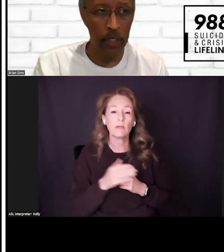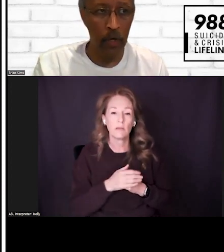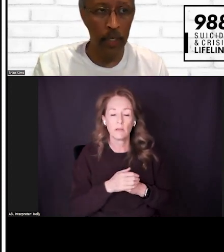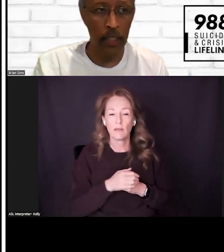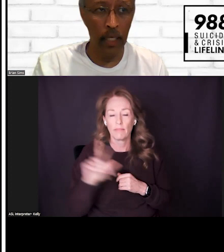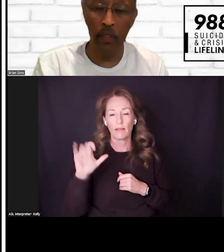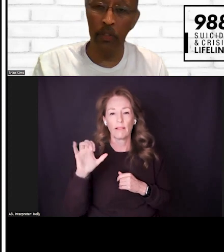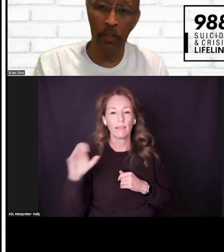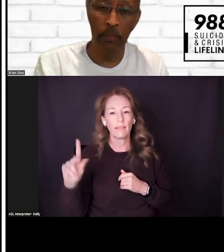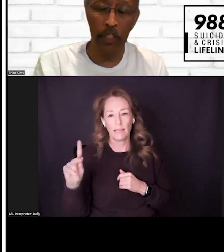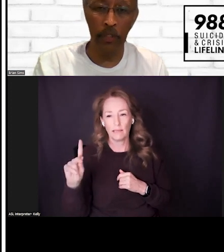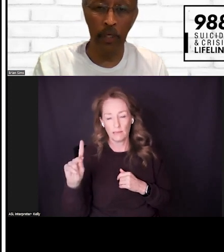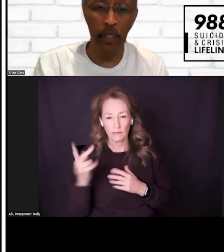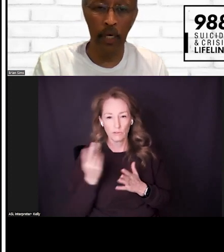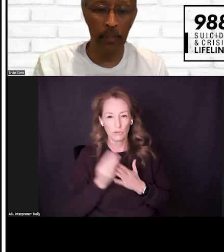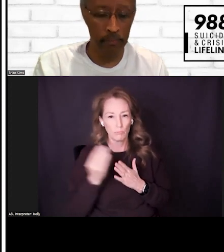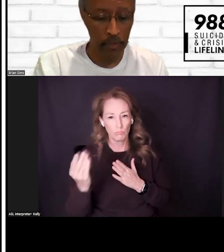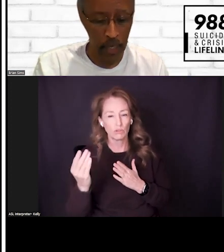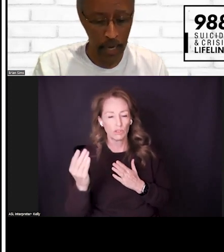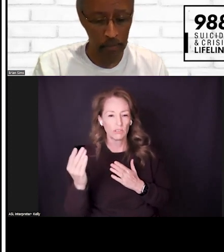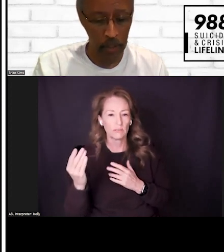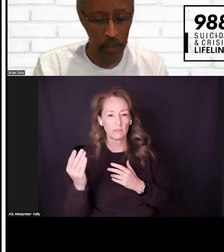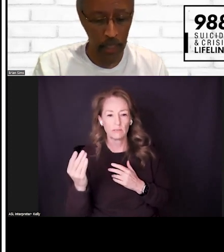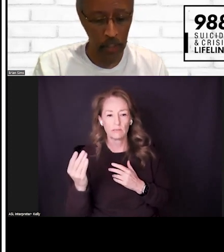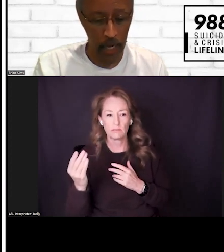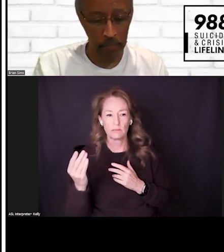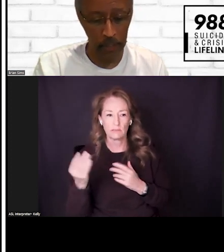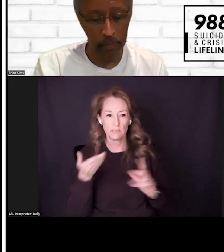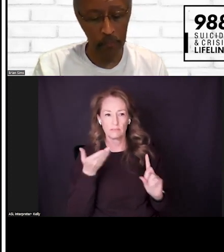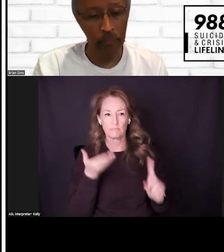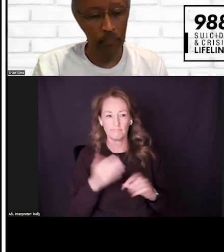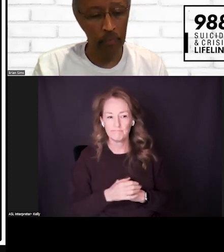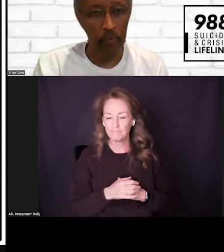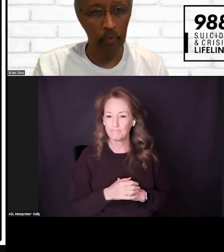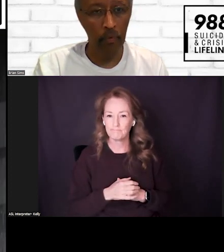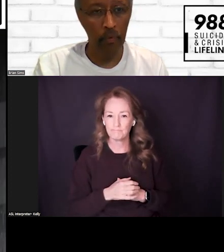where you can go in and get those particular items. Next slide, please.